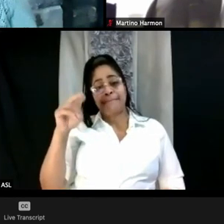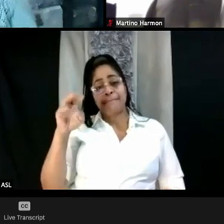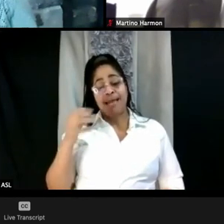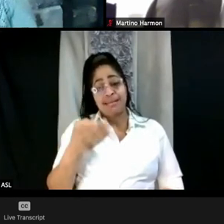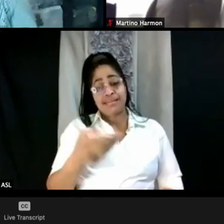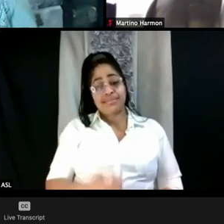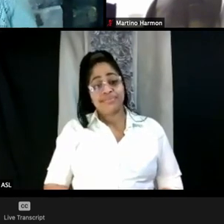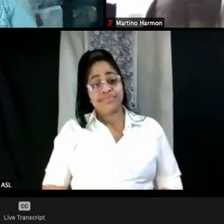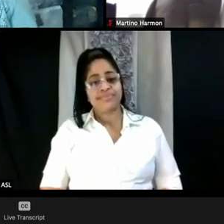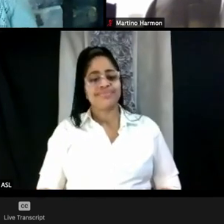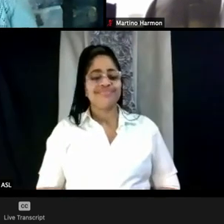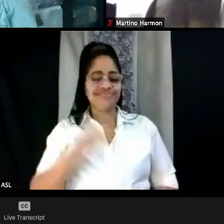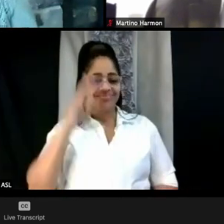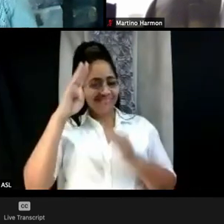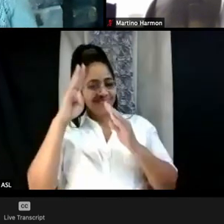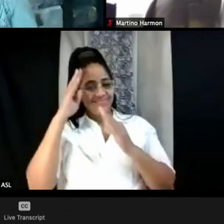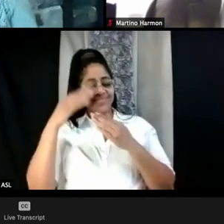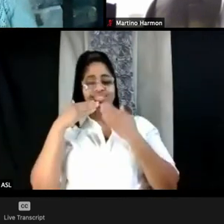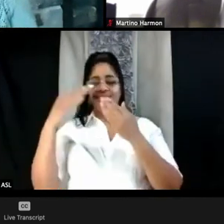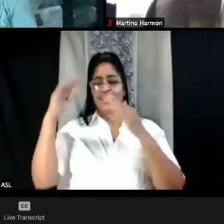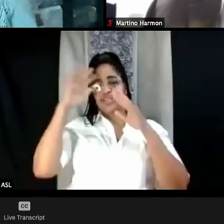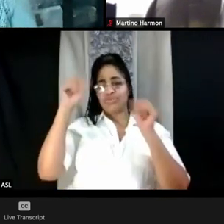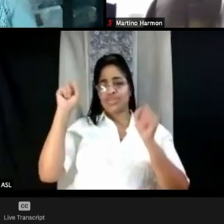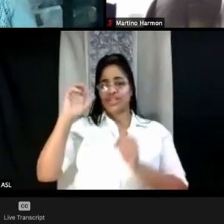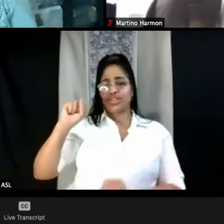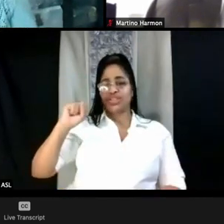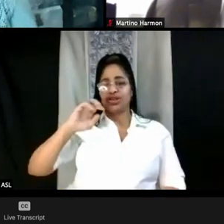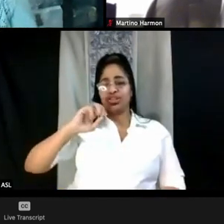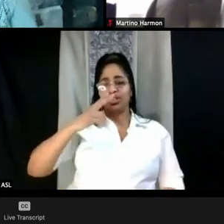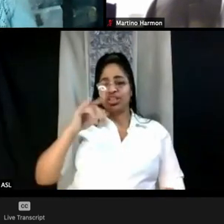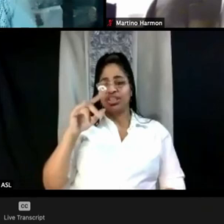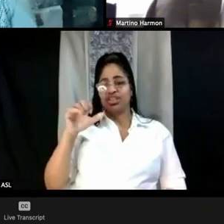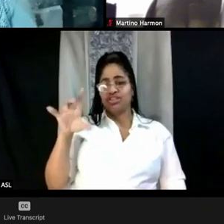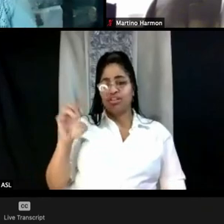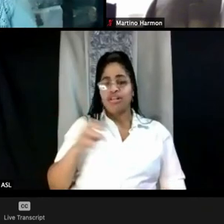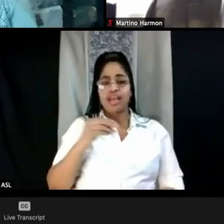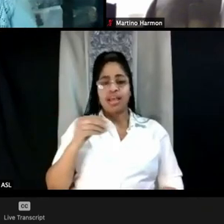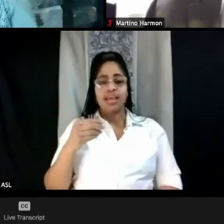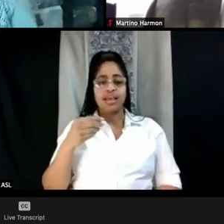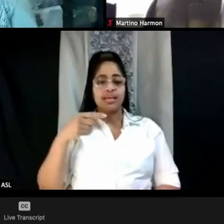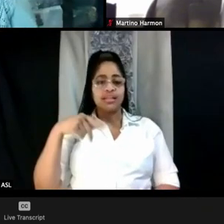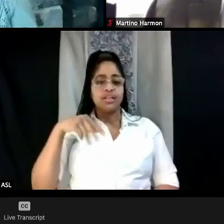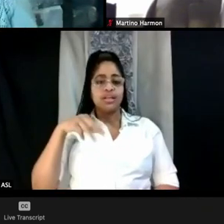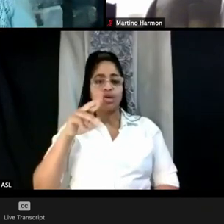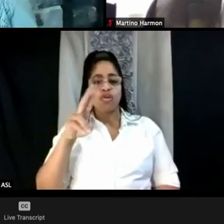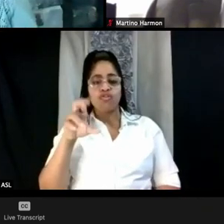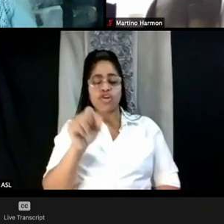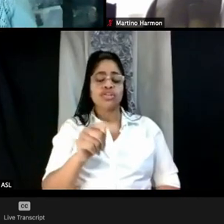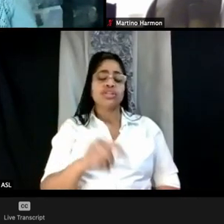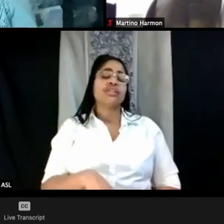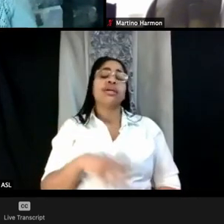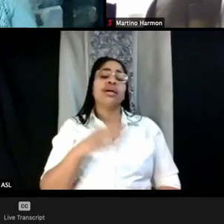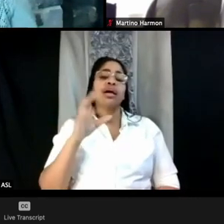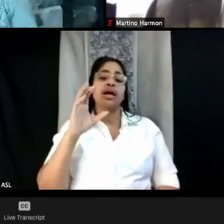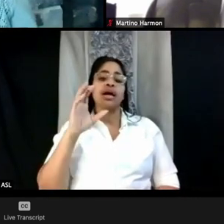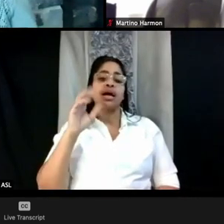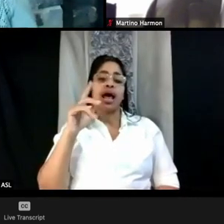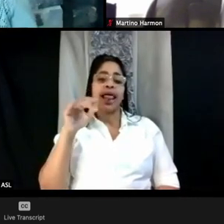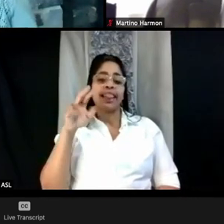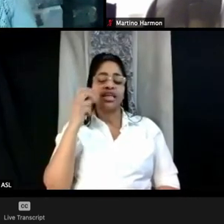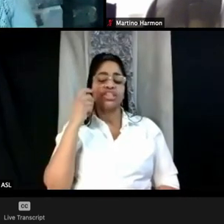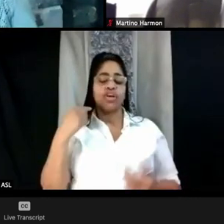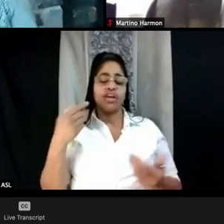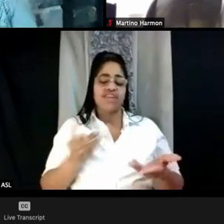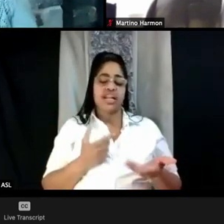Hello, everybody. Thank you, President Schlissel, and thank you, Provost Collins, for having us here today. And thank you, too,